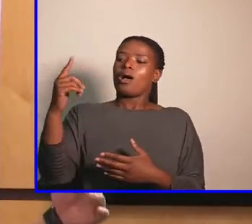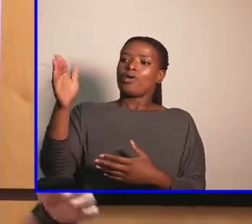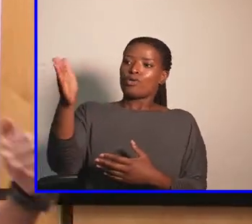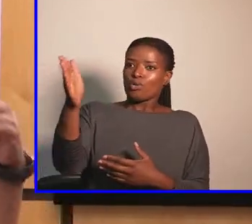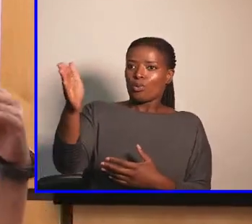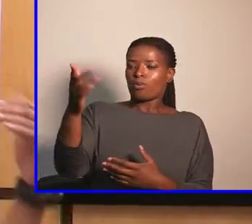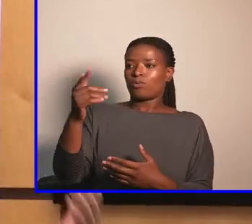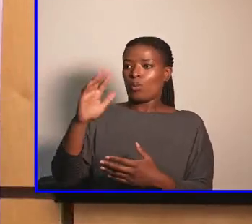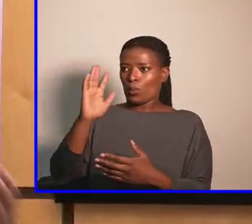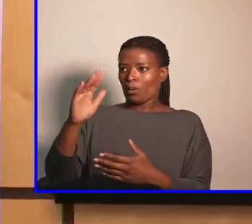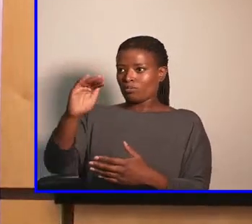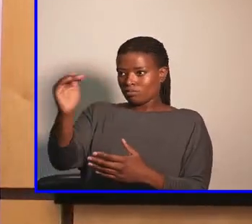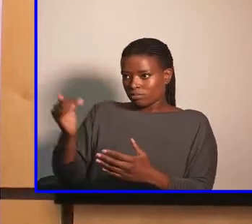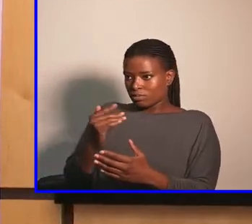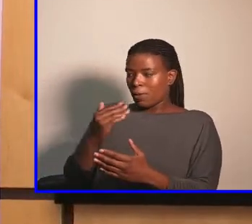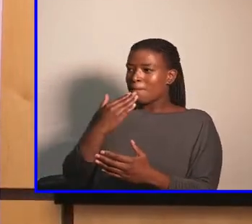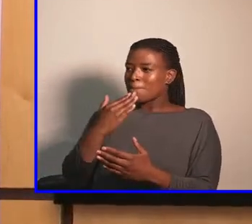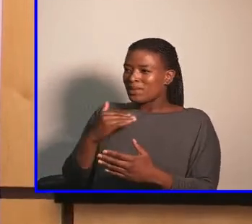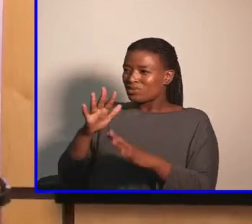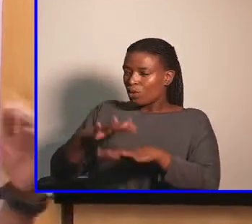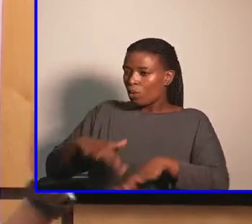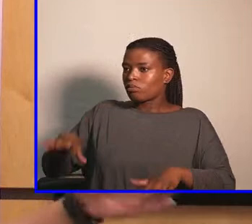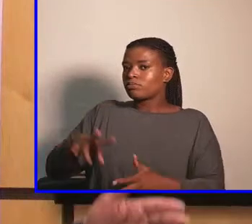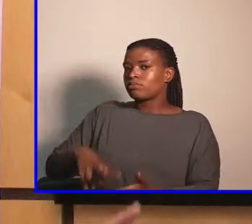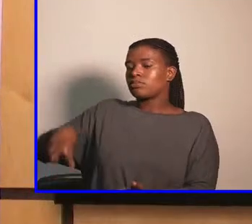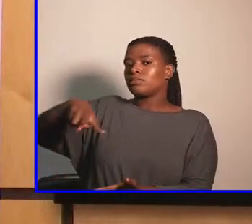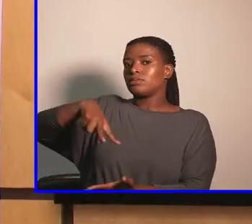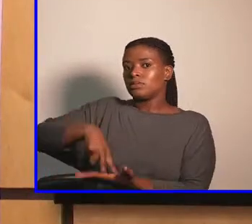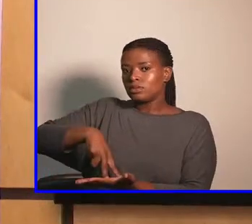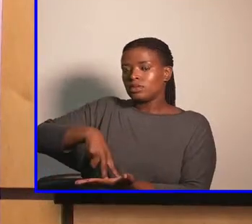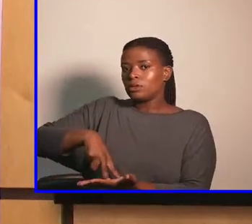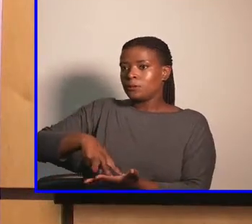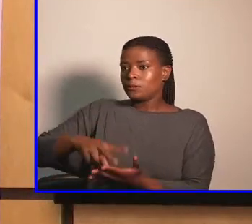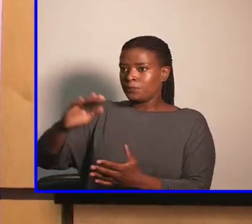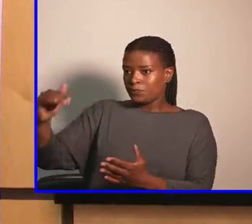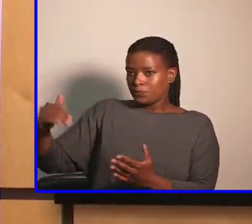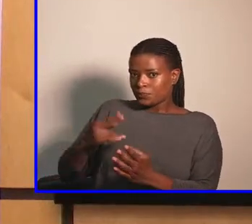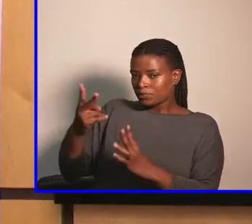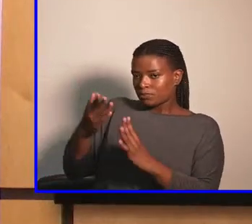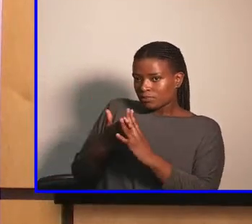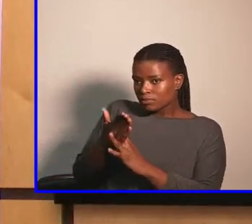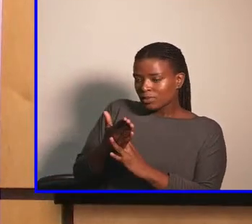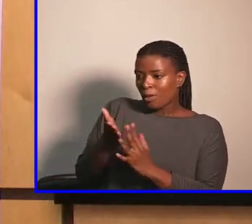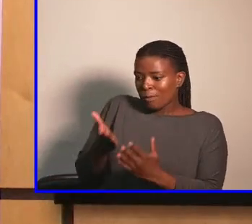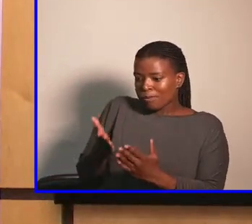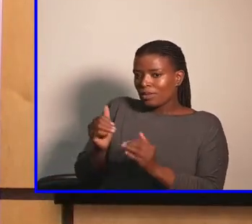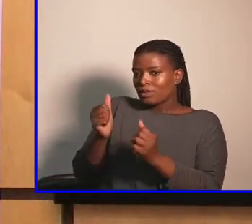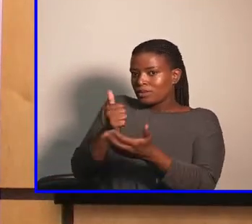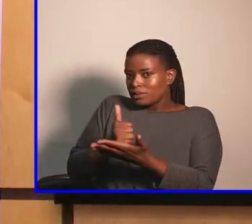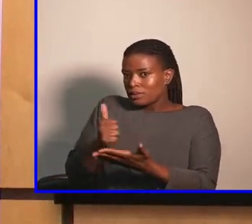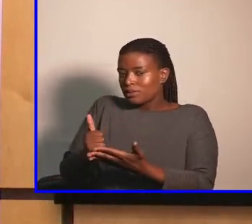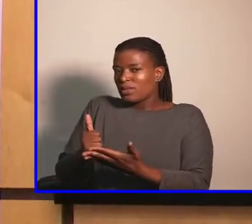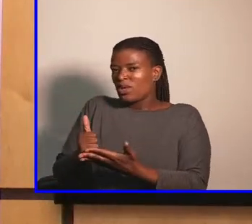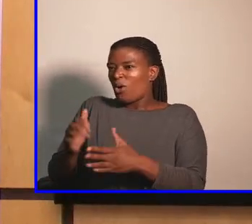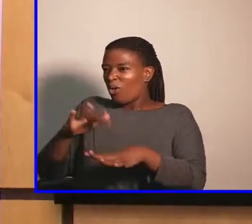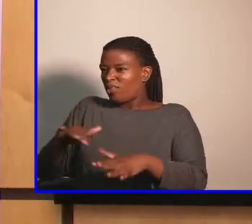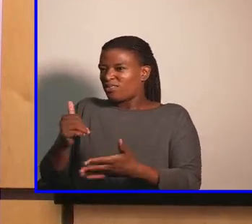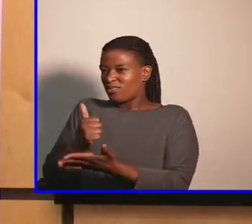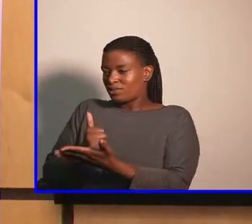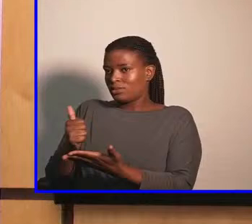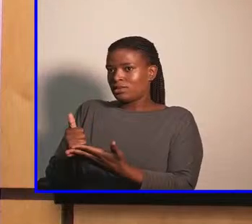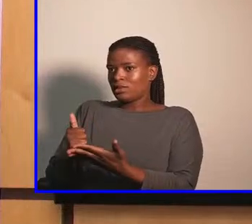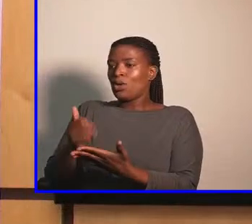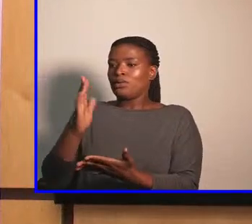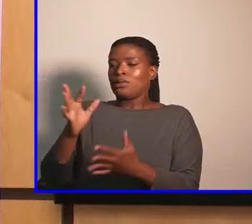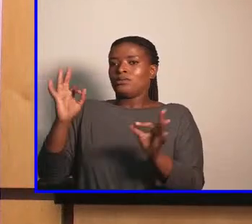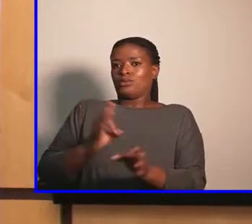they arrive, let's all stand up, and they will come through to the podium. And as they are standing, the national